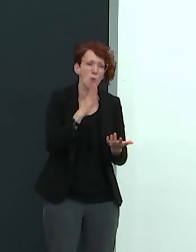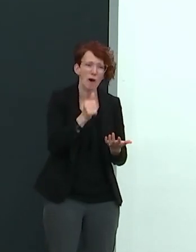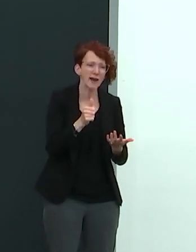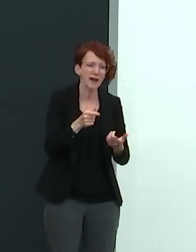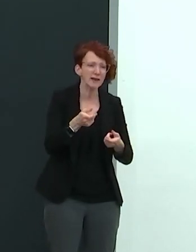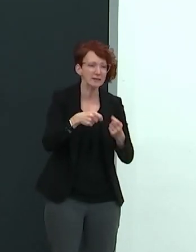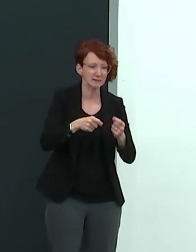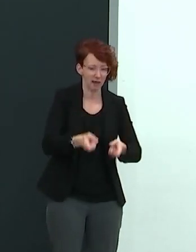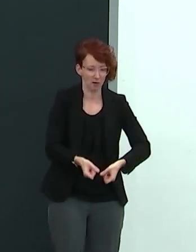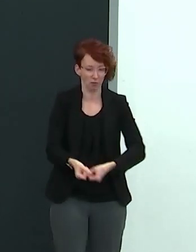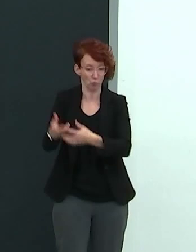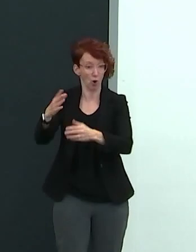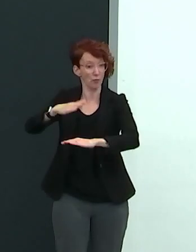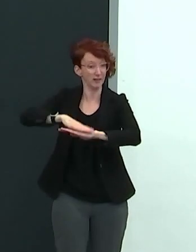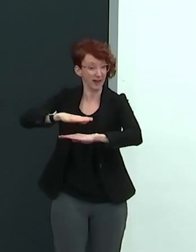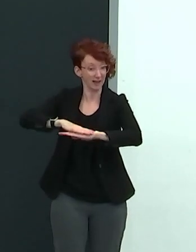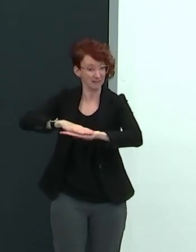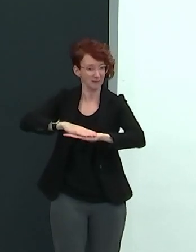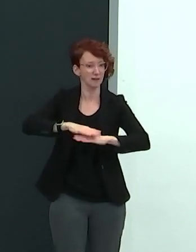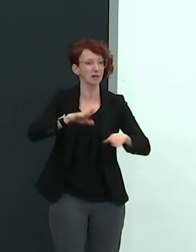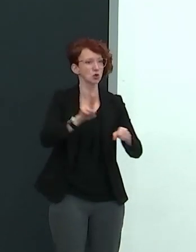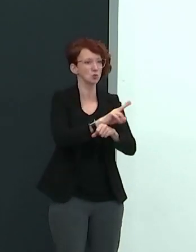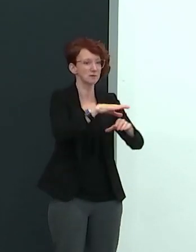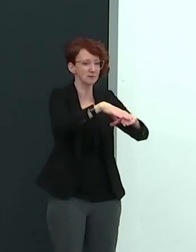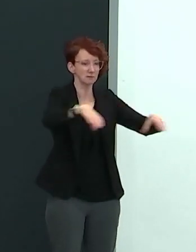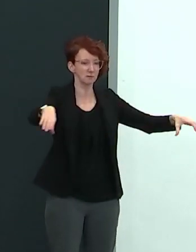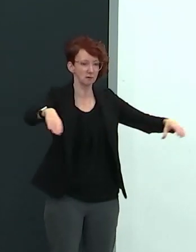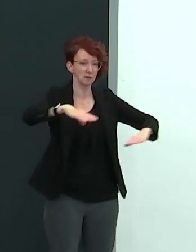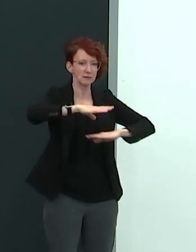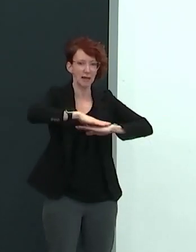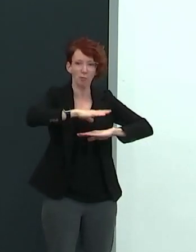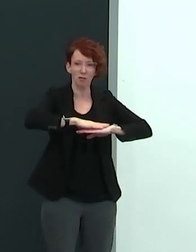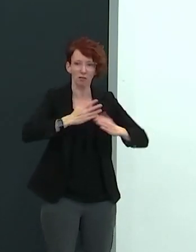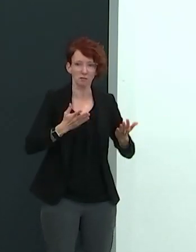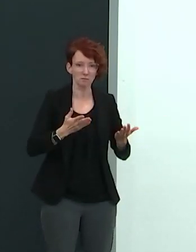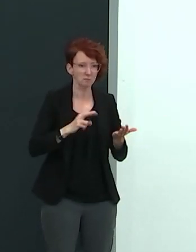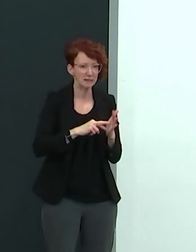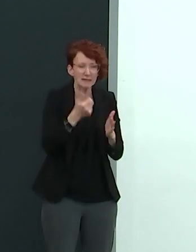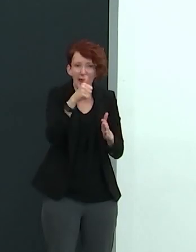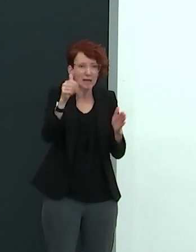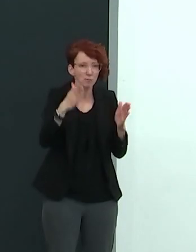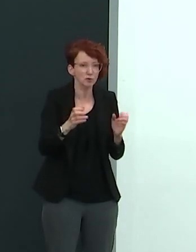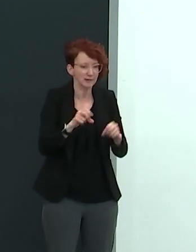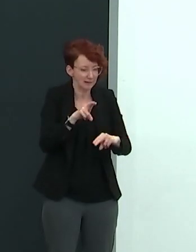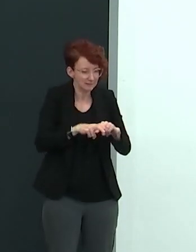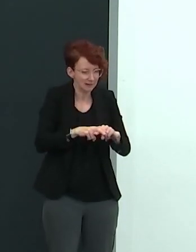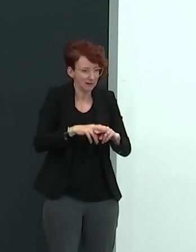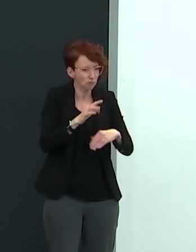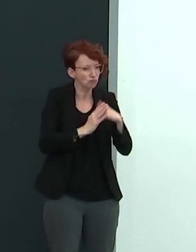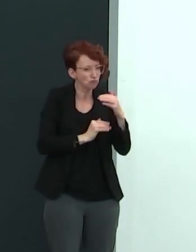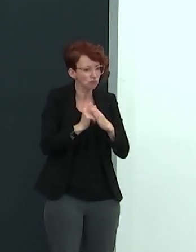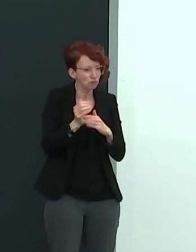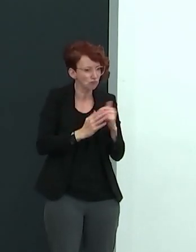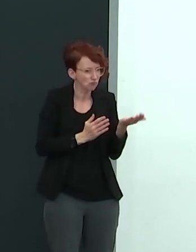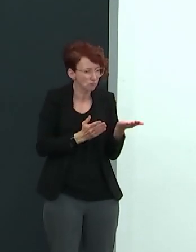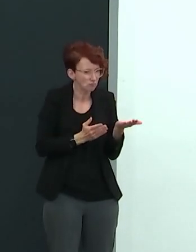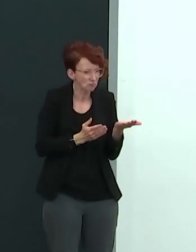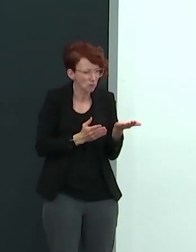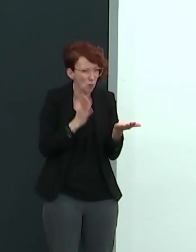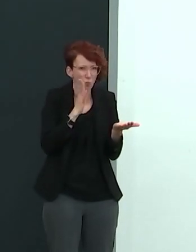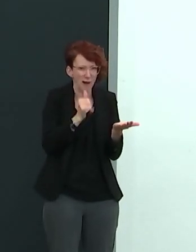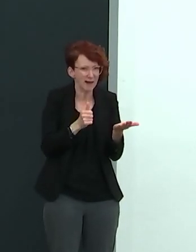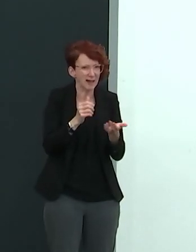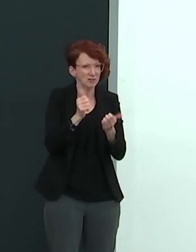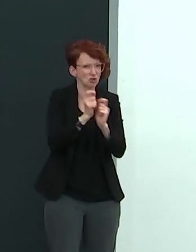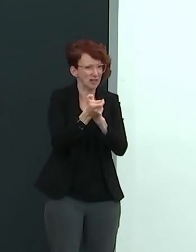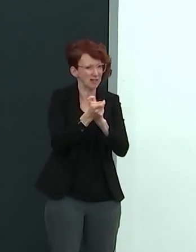fit the world rather than changing the world so that that person fits. No one argues that individuals with autism or